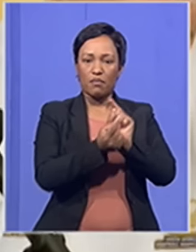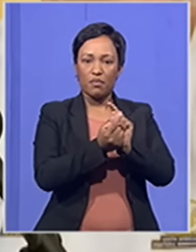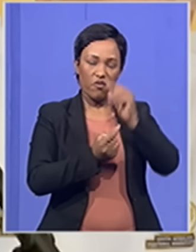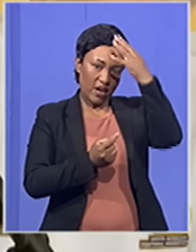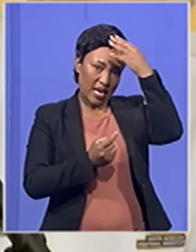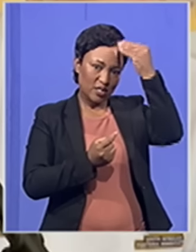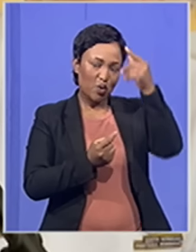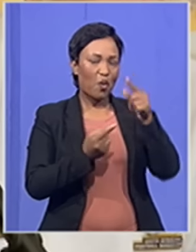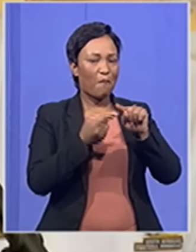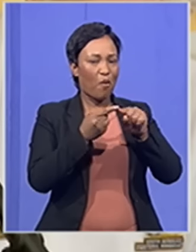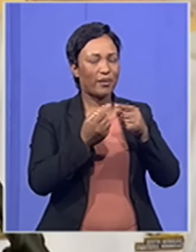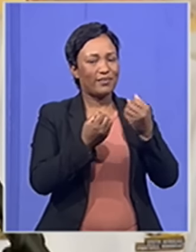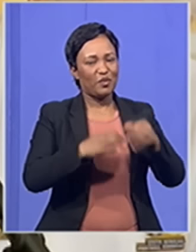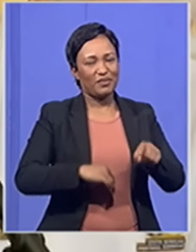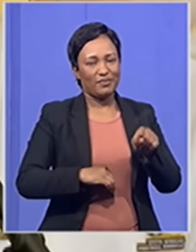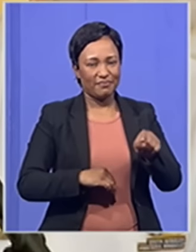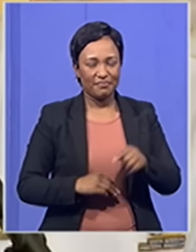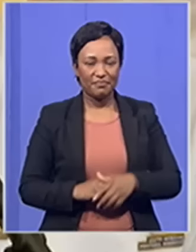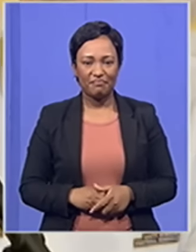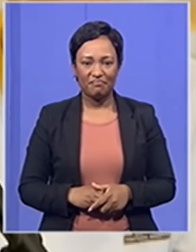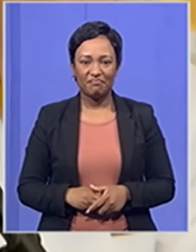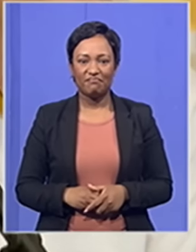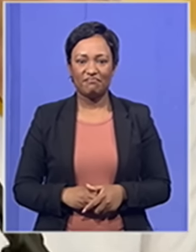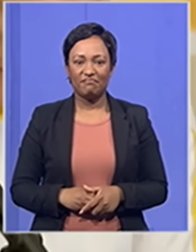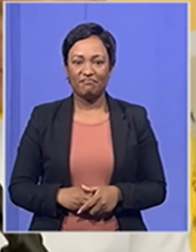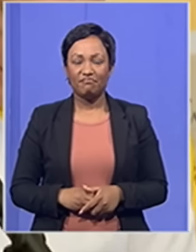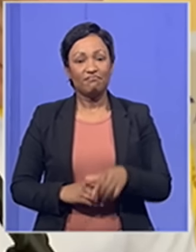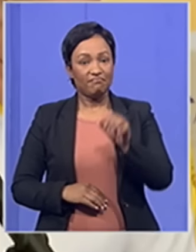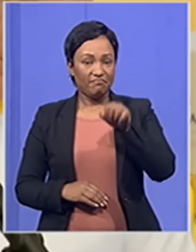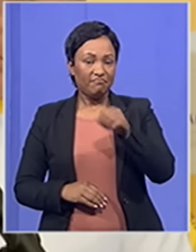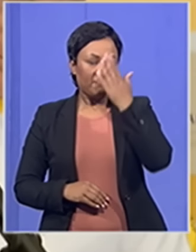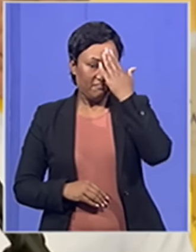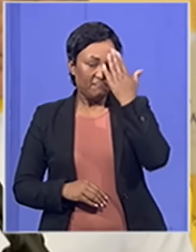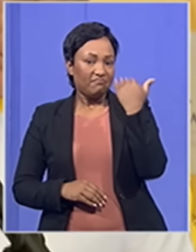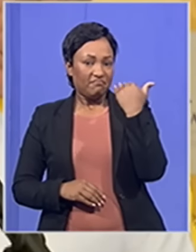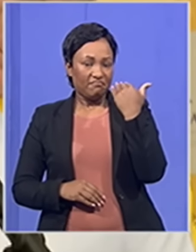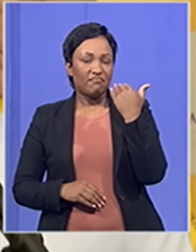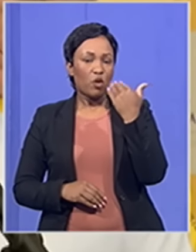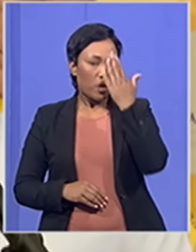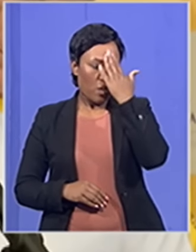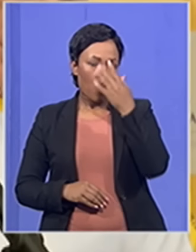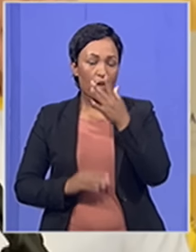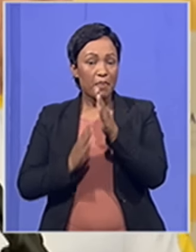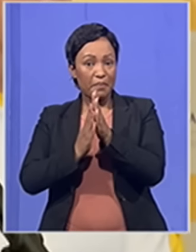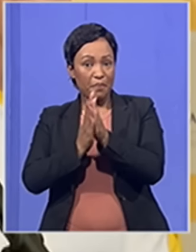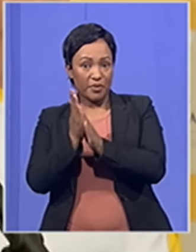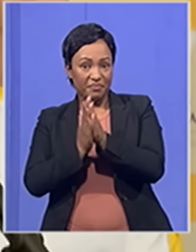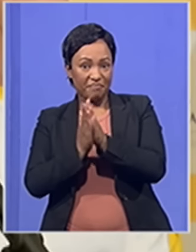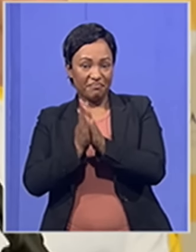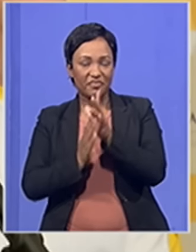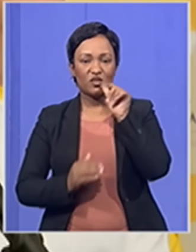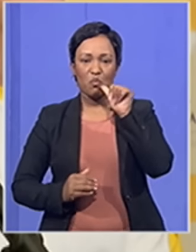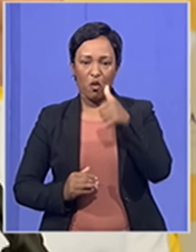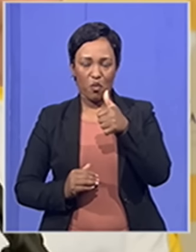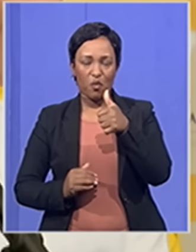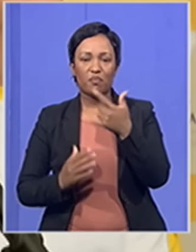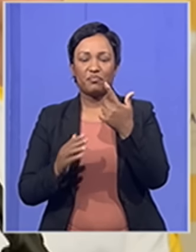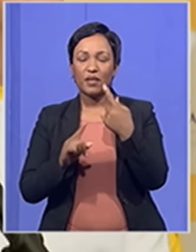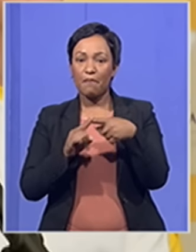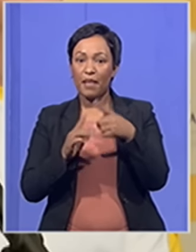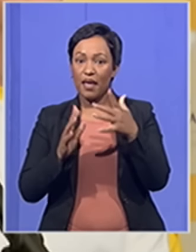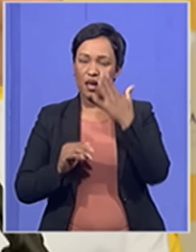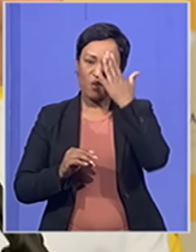Yeah, obviously we know what they put us through that side, and that's a motivation for tomorrow's game as well. The players